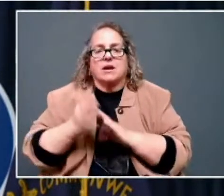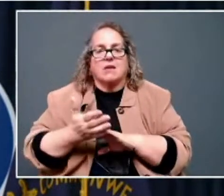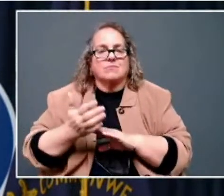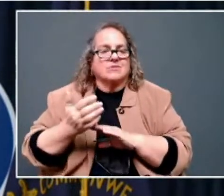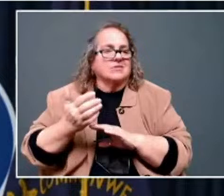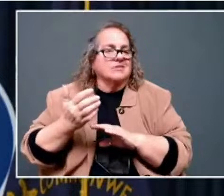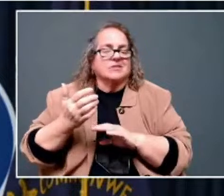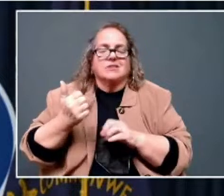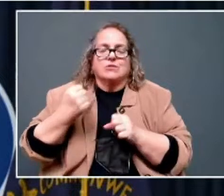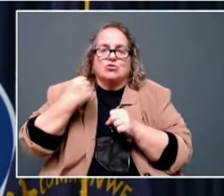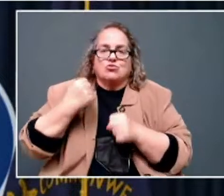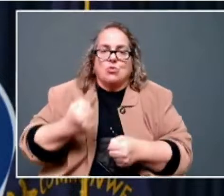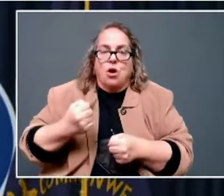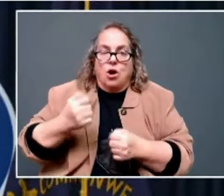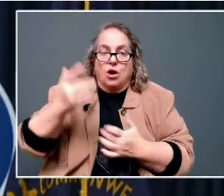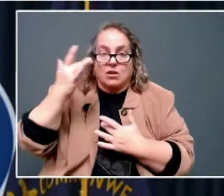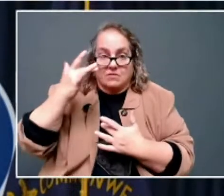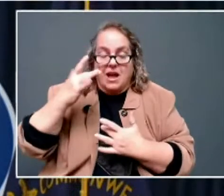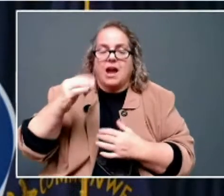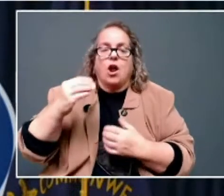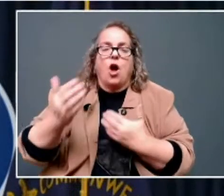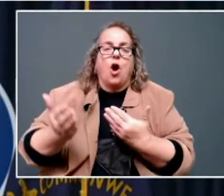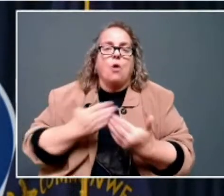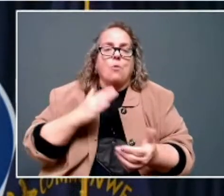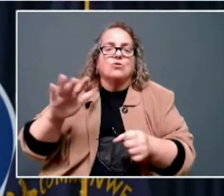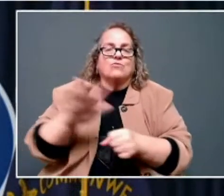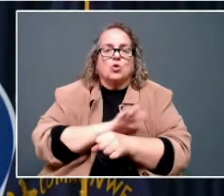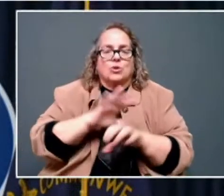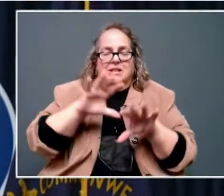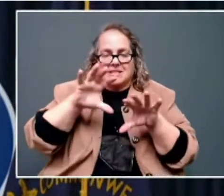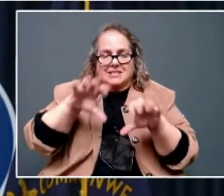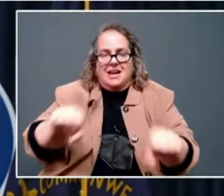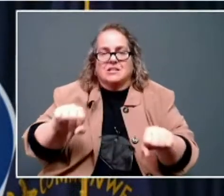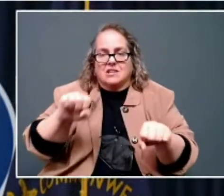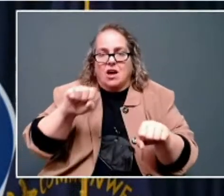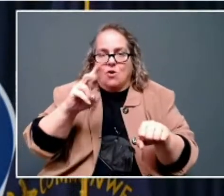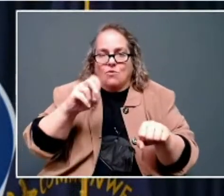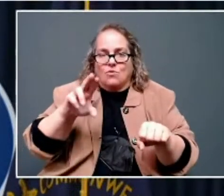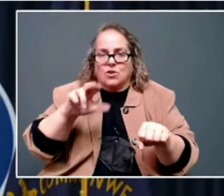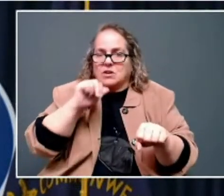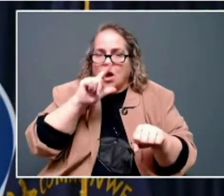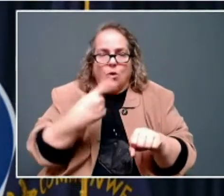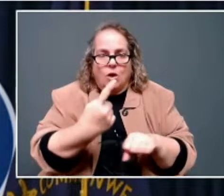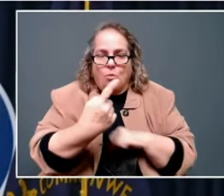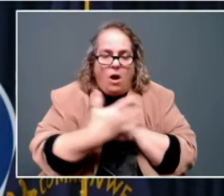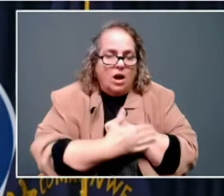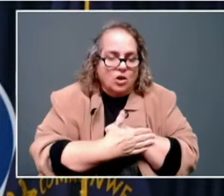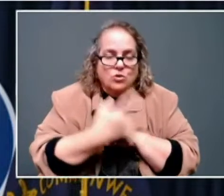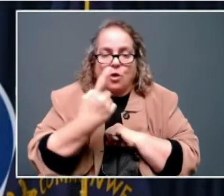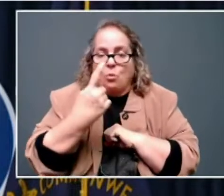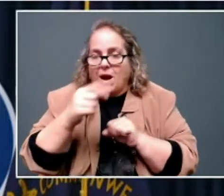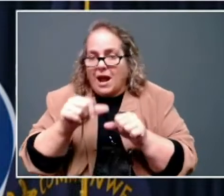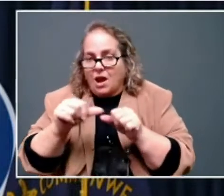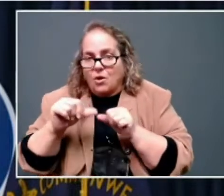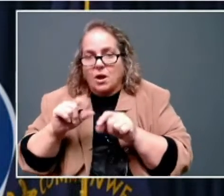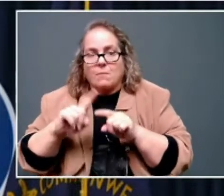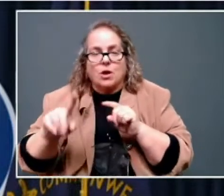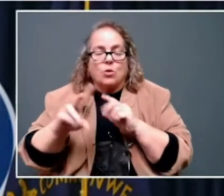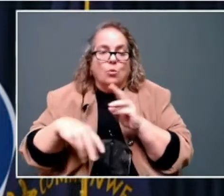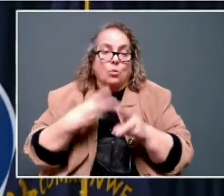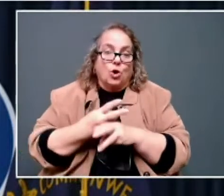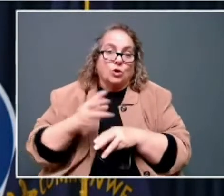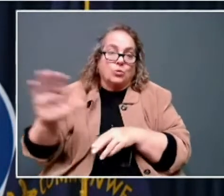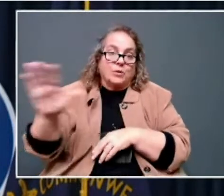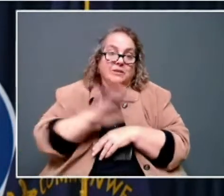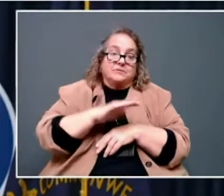almost fully takes over, not just in one country or one area, but worldwide. For me,